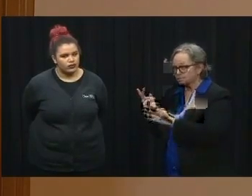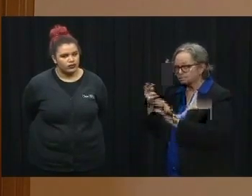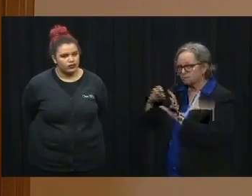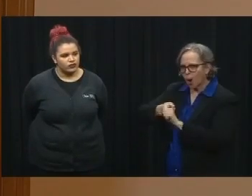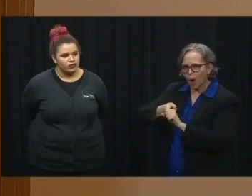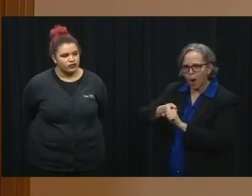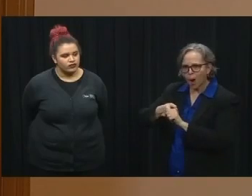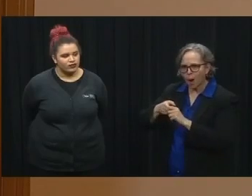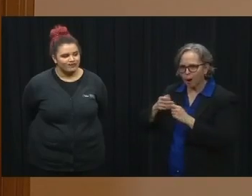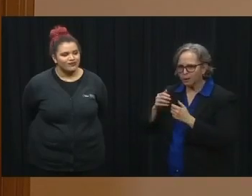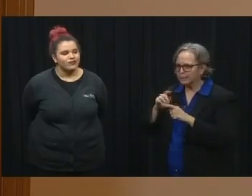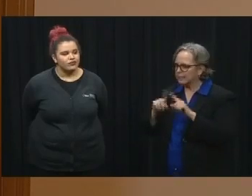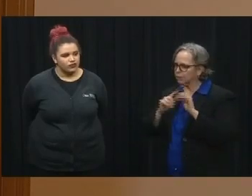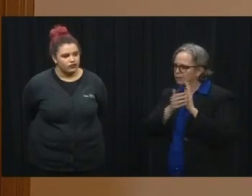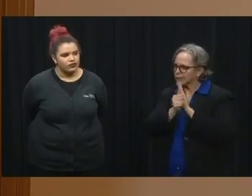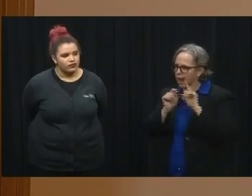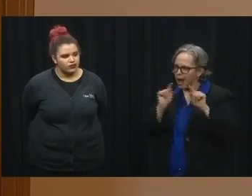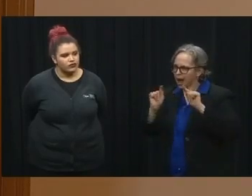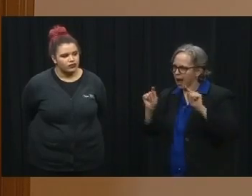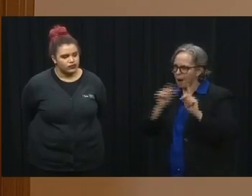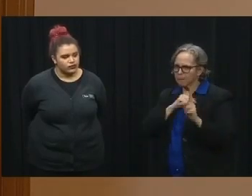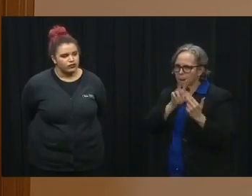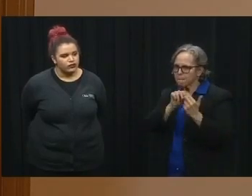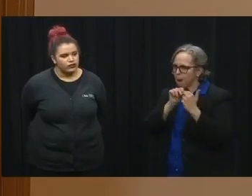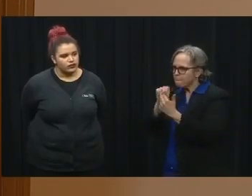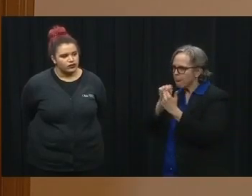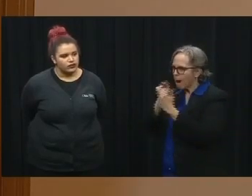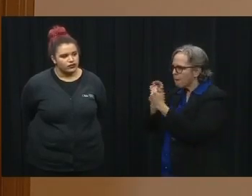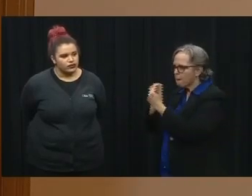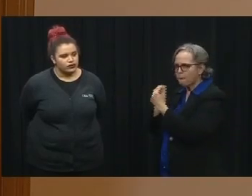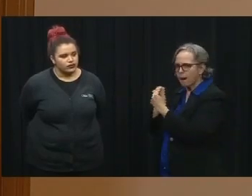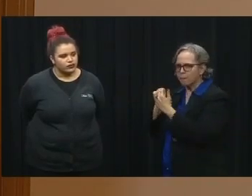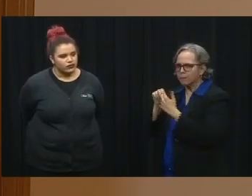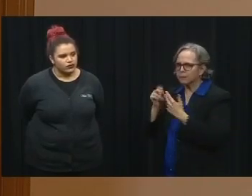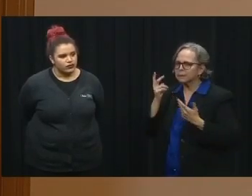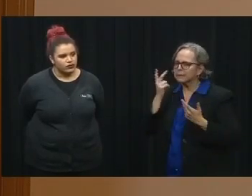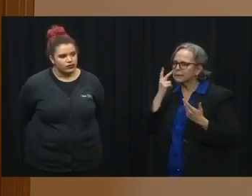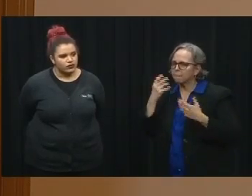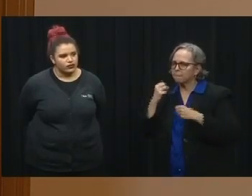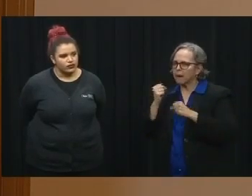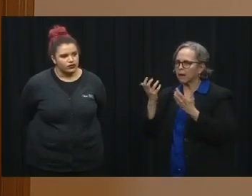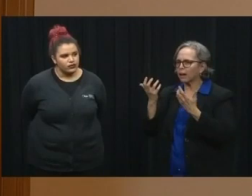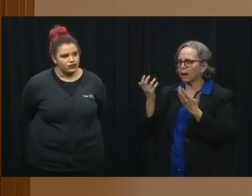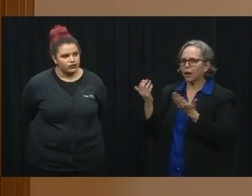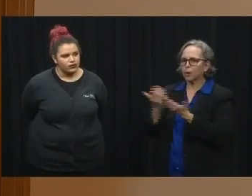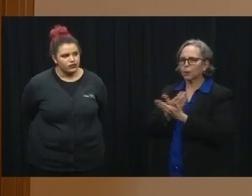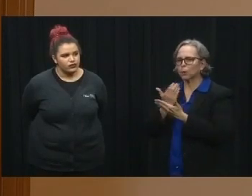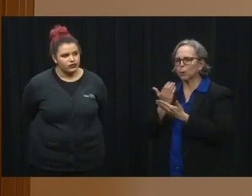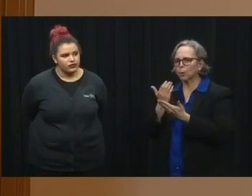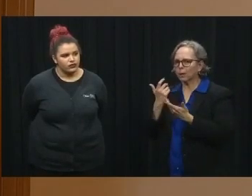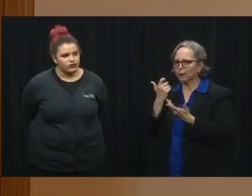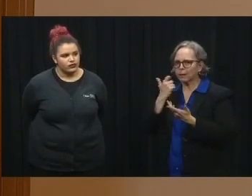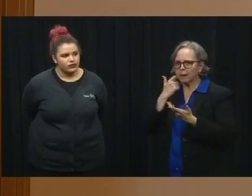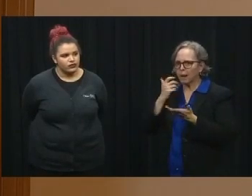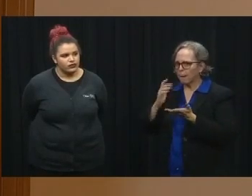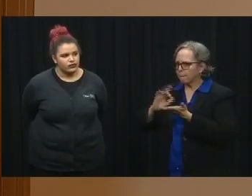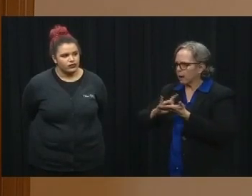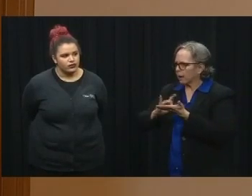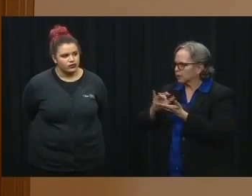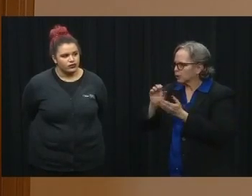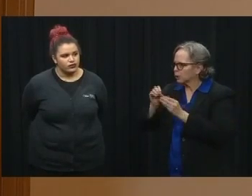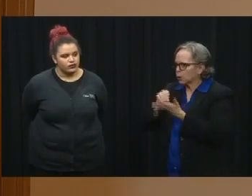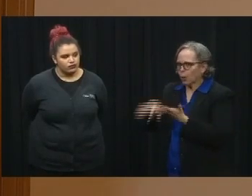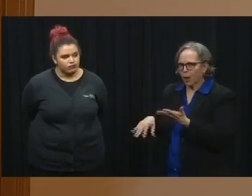also in the beginning of making a new amateur epidemiologist workforce of med students and nurses who we intend to